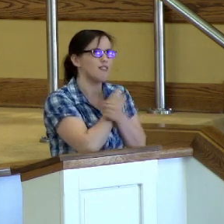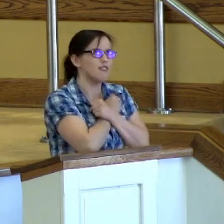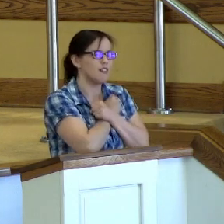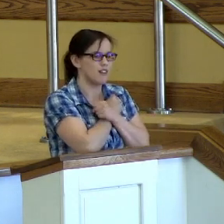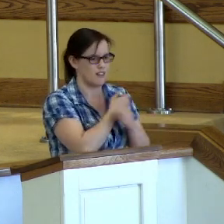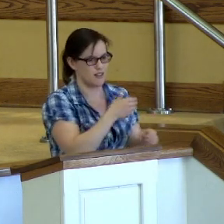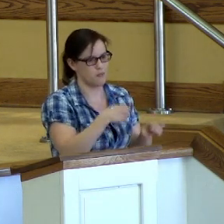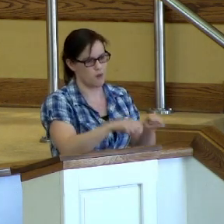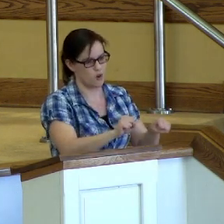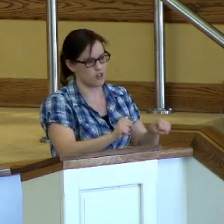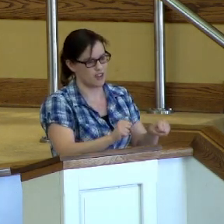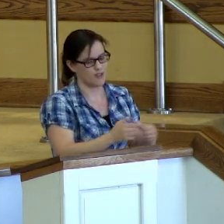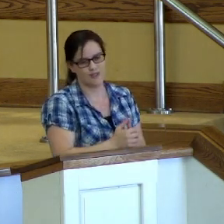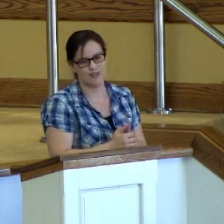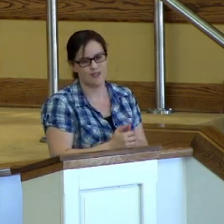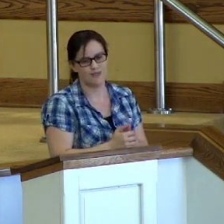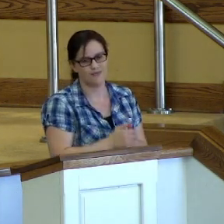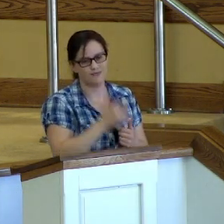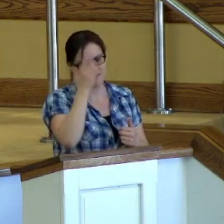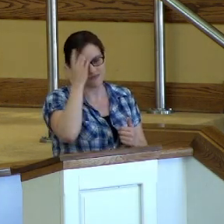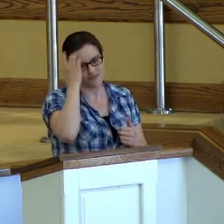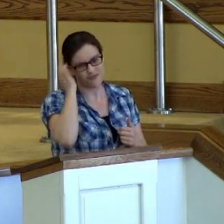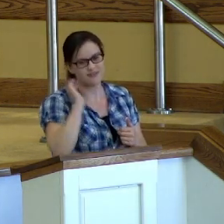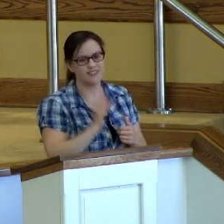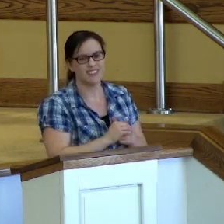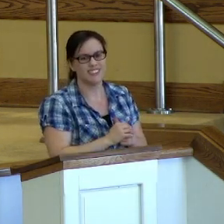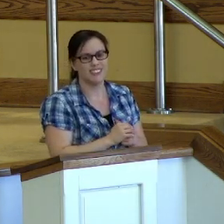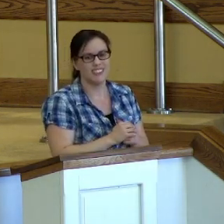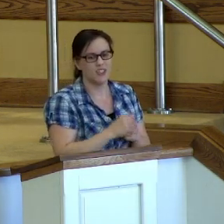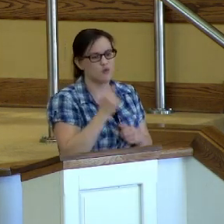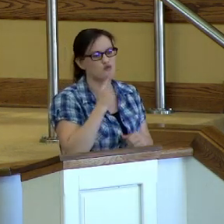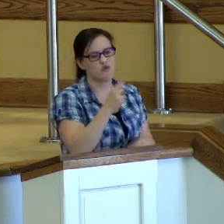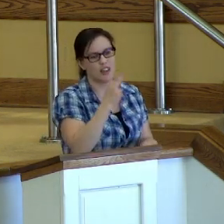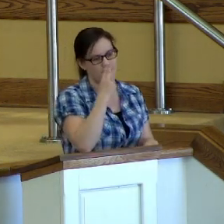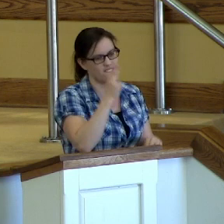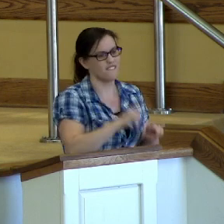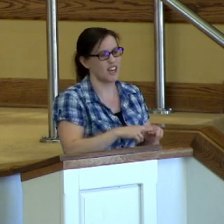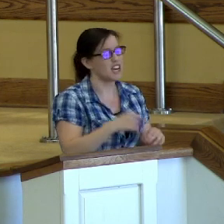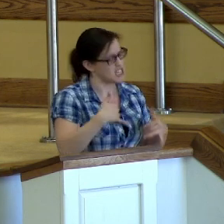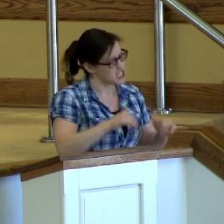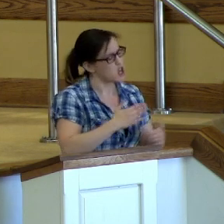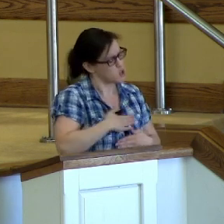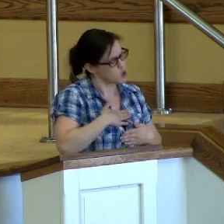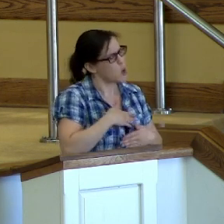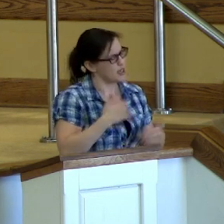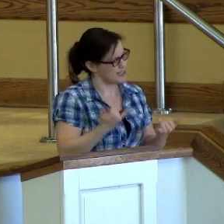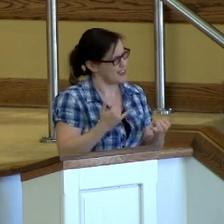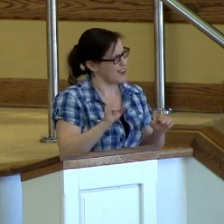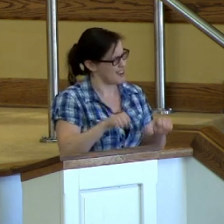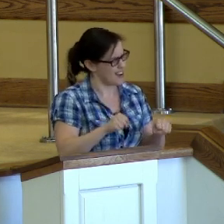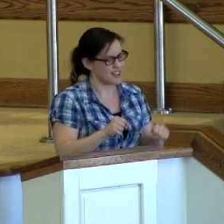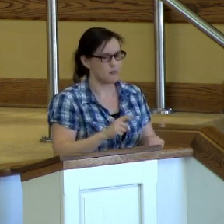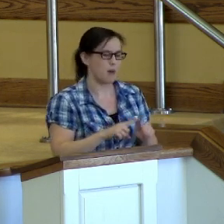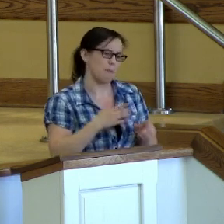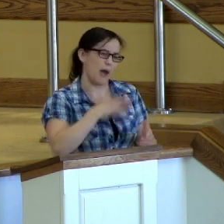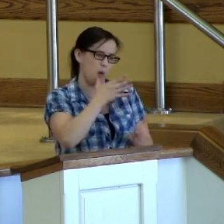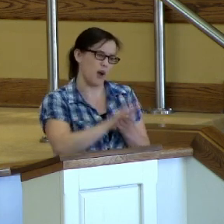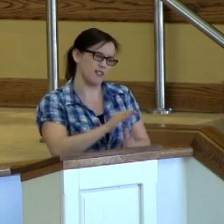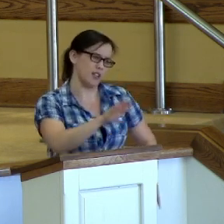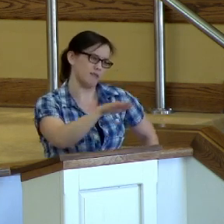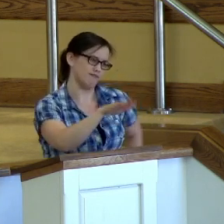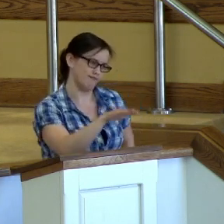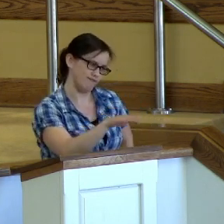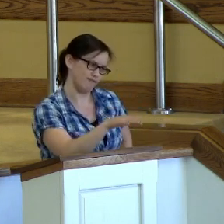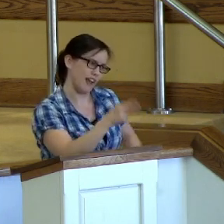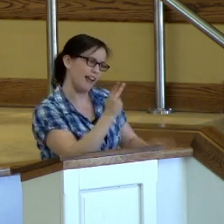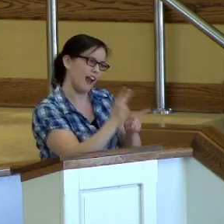I loved jumping mine because motocross, it was fun. It was really, I still do it today, but Sheila won't let me. She won't let me get one. She